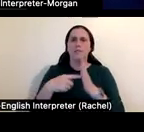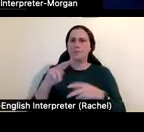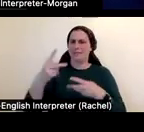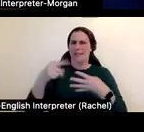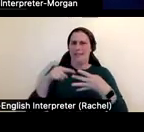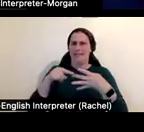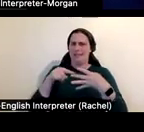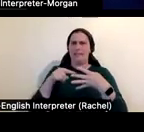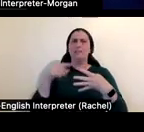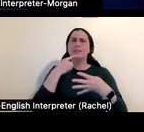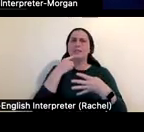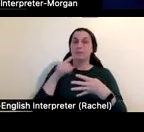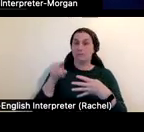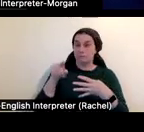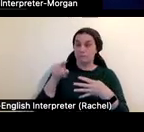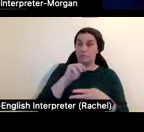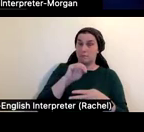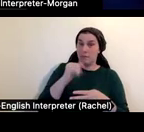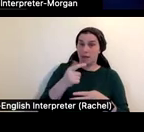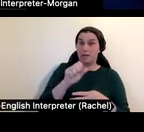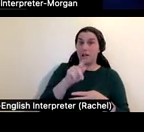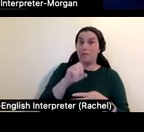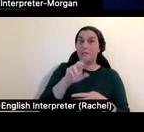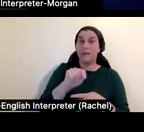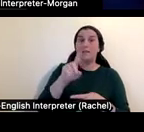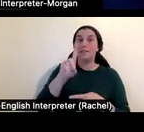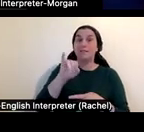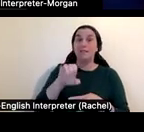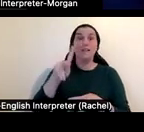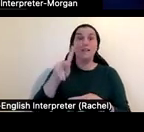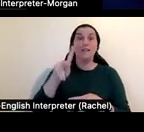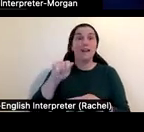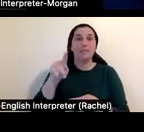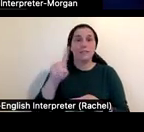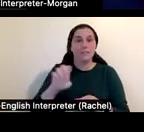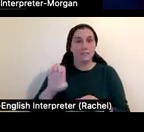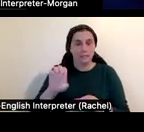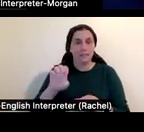he have a cat? No, he likes the cat. And who likes the cat?